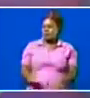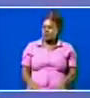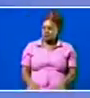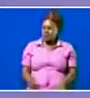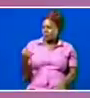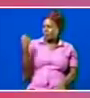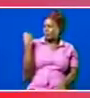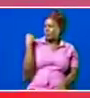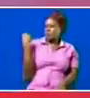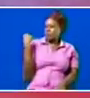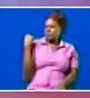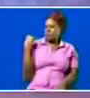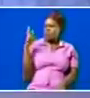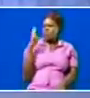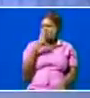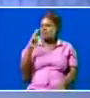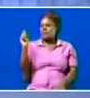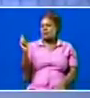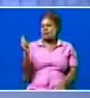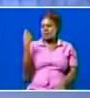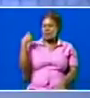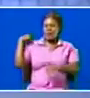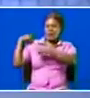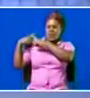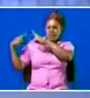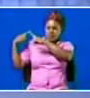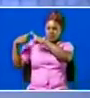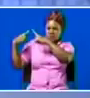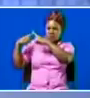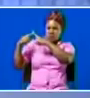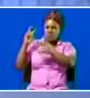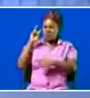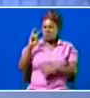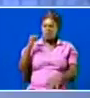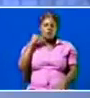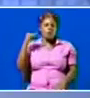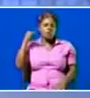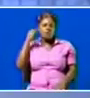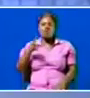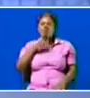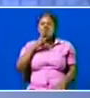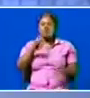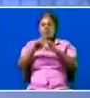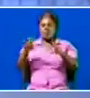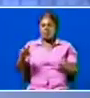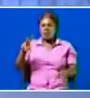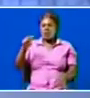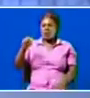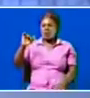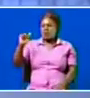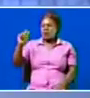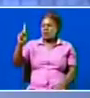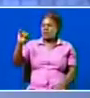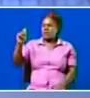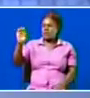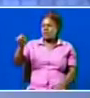the recent tragedies that Kenya has been experiencing. We've seen the Salai Dam, we have also seen Nyatike. You have